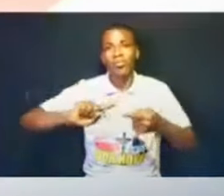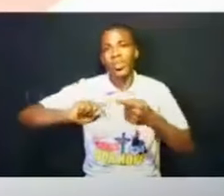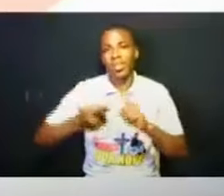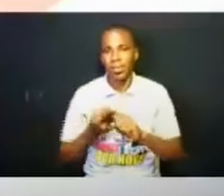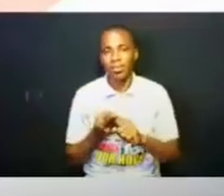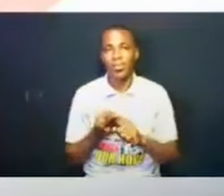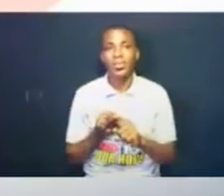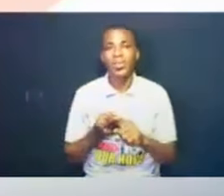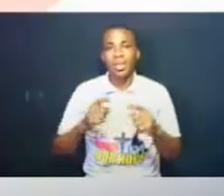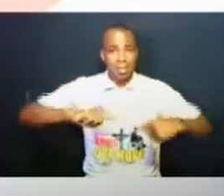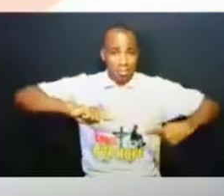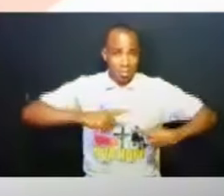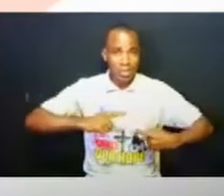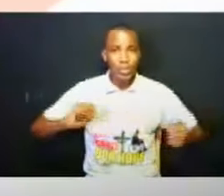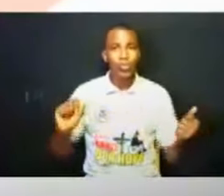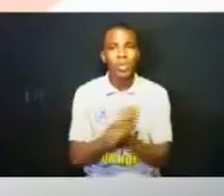Bitterness destroys churches.